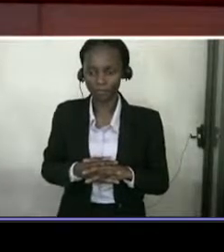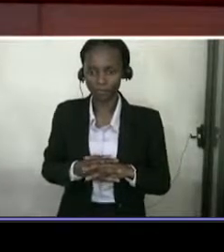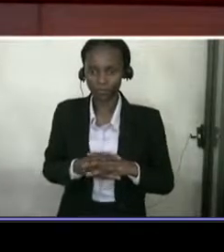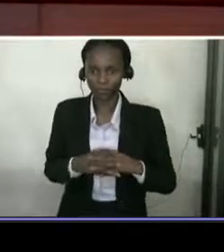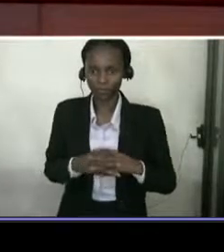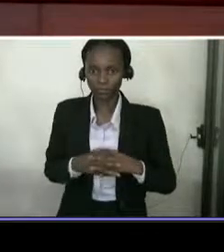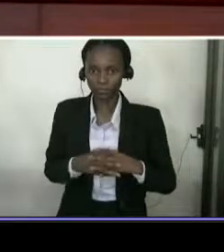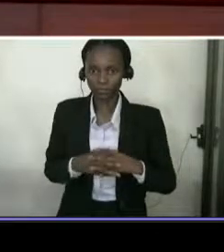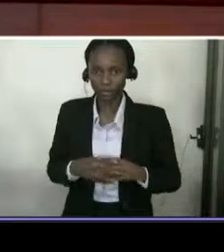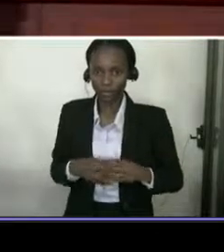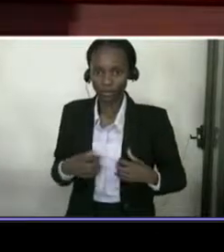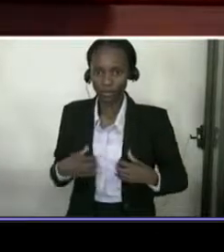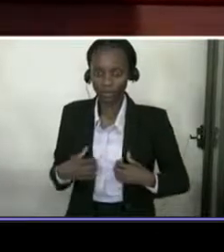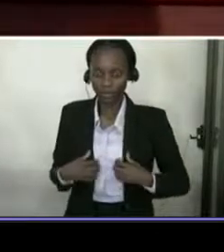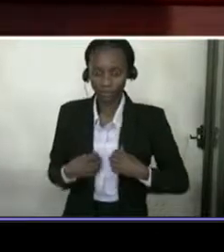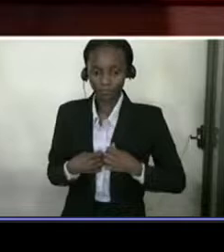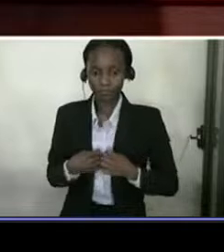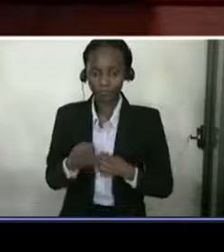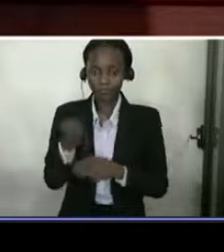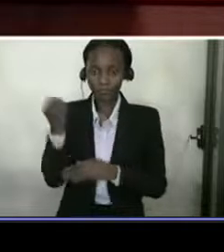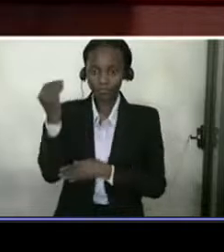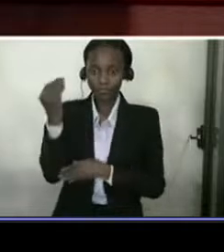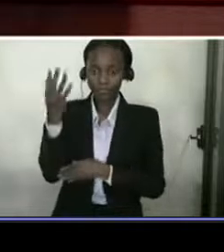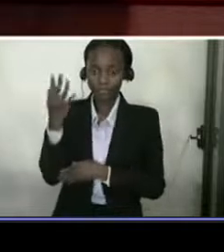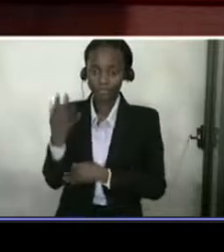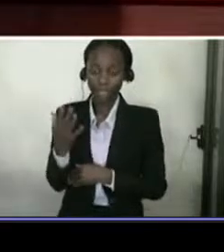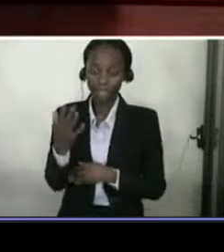And that speaker is from the IFP,